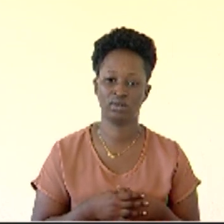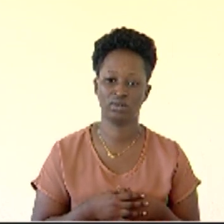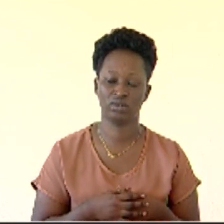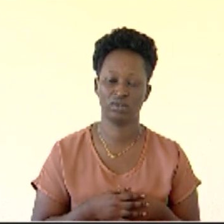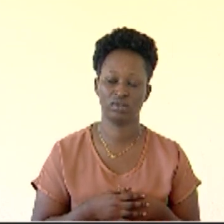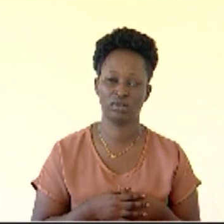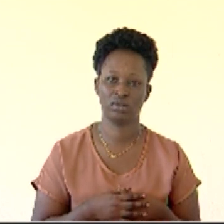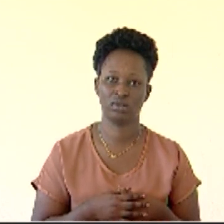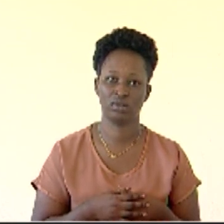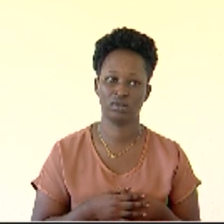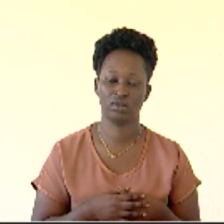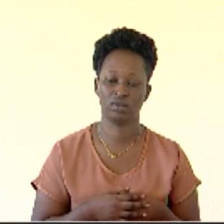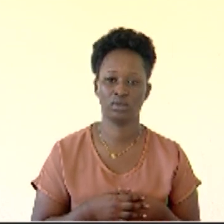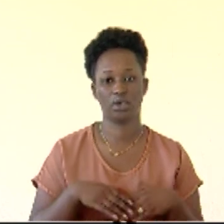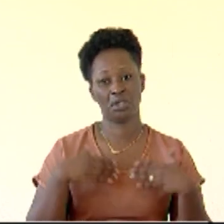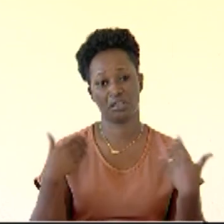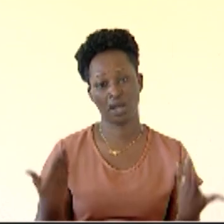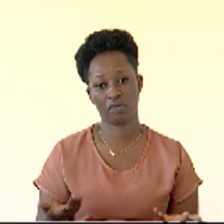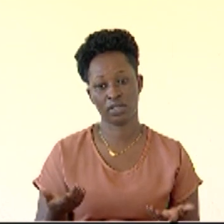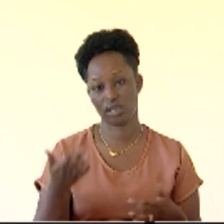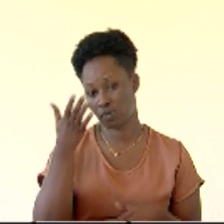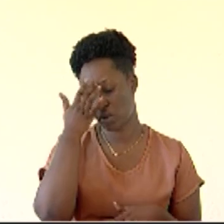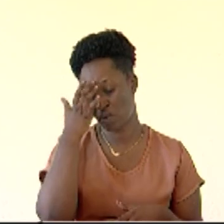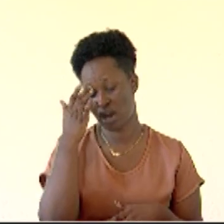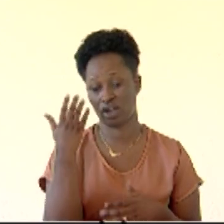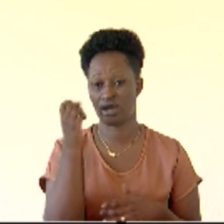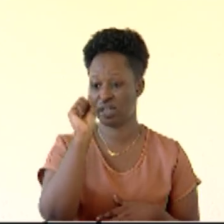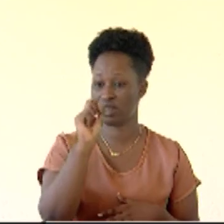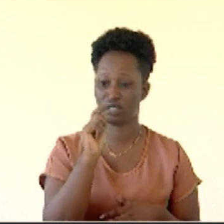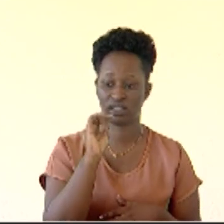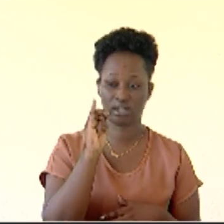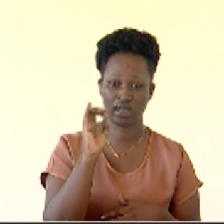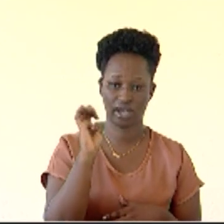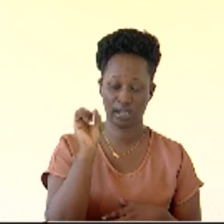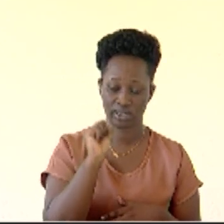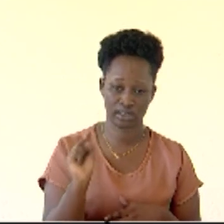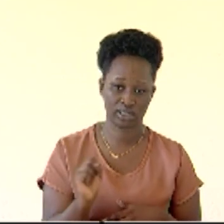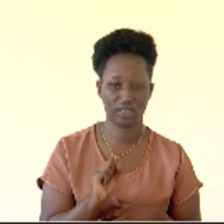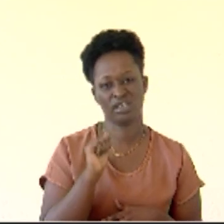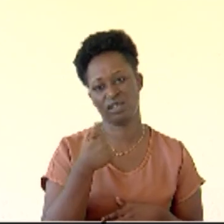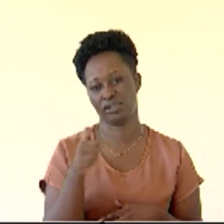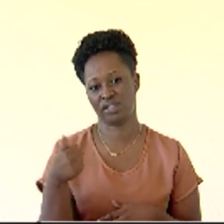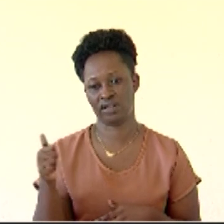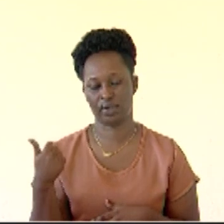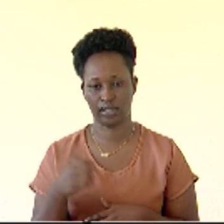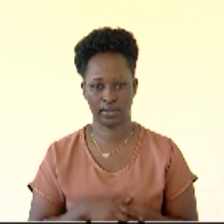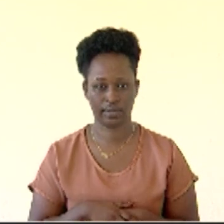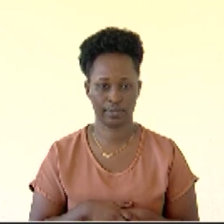call, suffering from STIs, sexual transmitted infections, and etc.